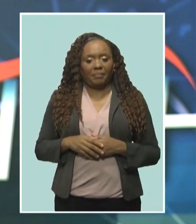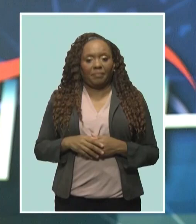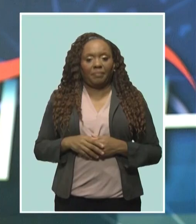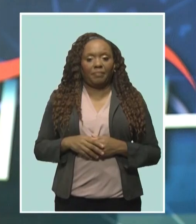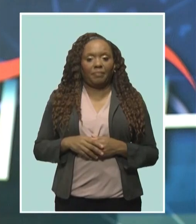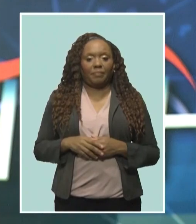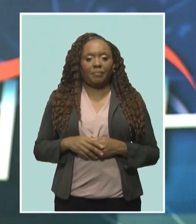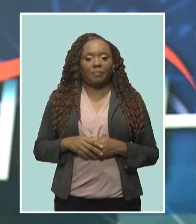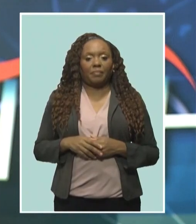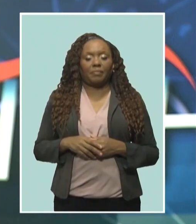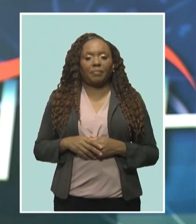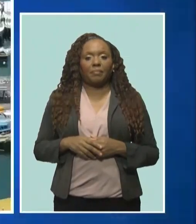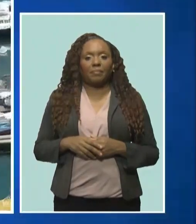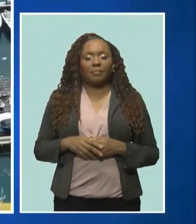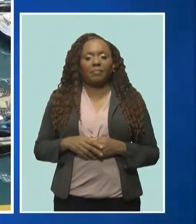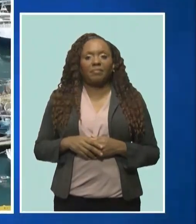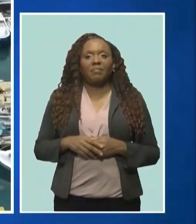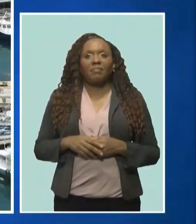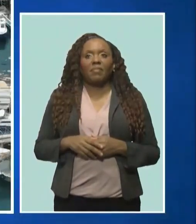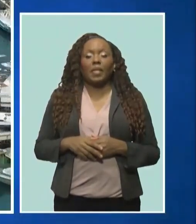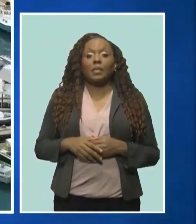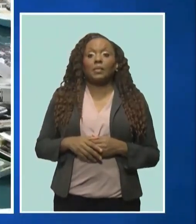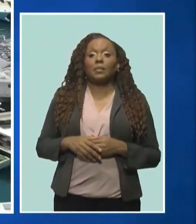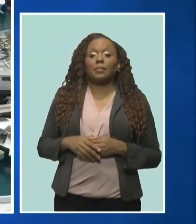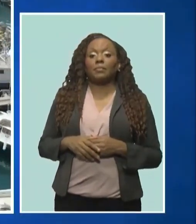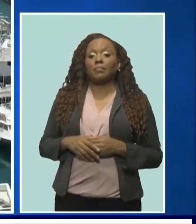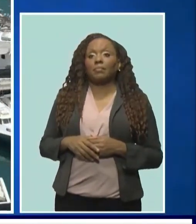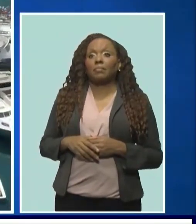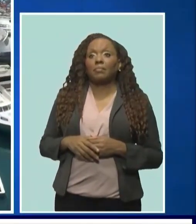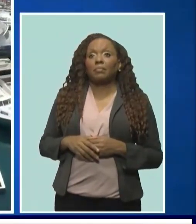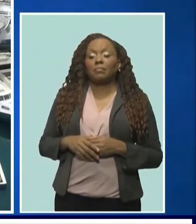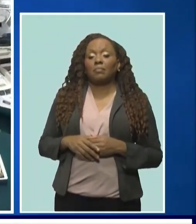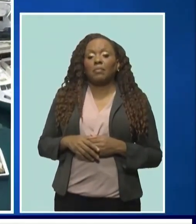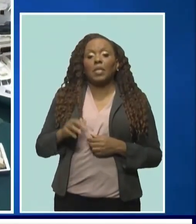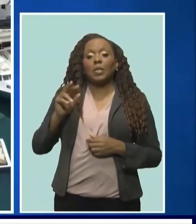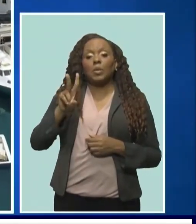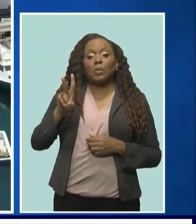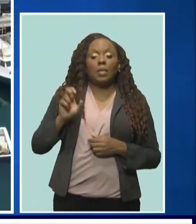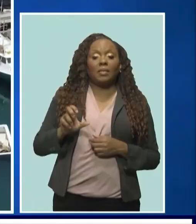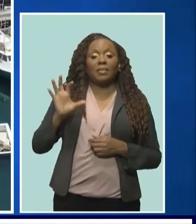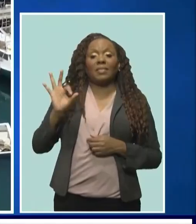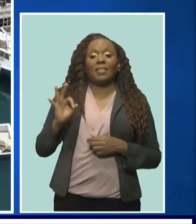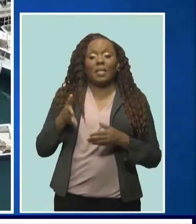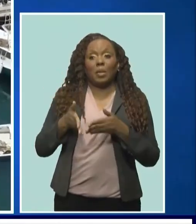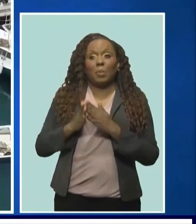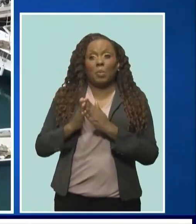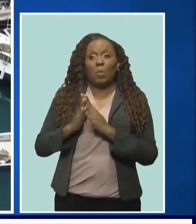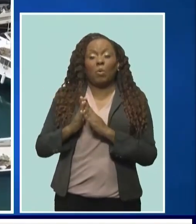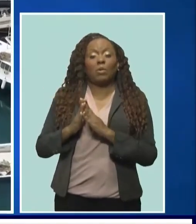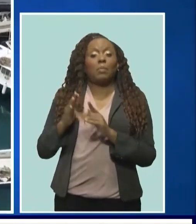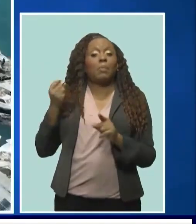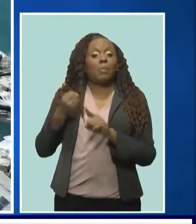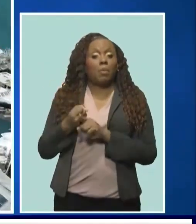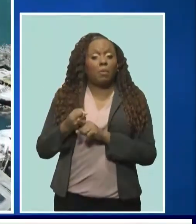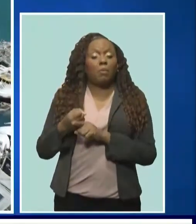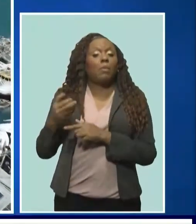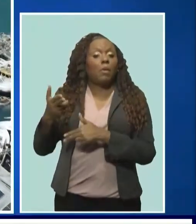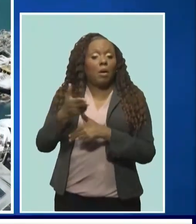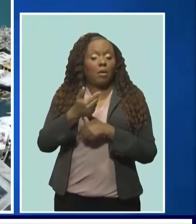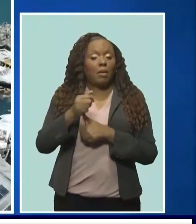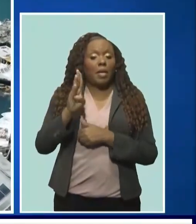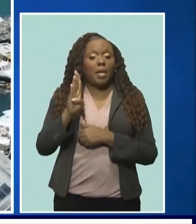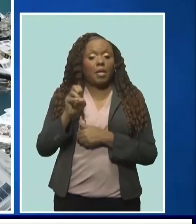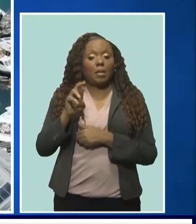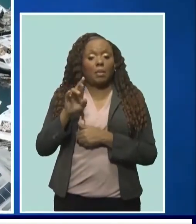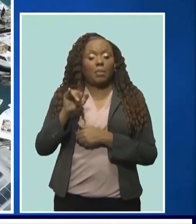report. As at July 5th, 209 boats have been affected by Hurricane Beryl. Minister of Home